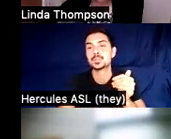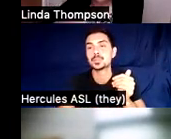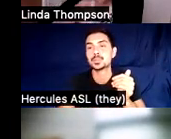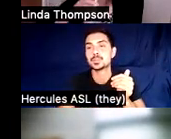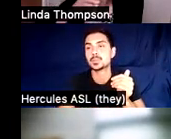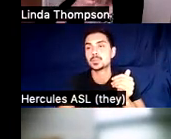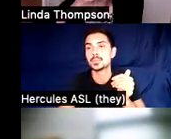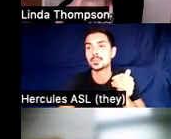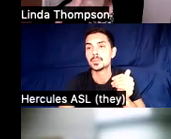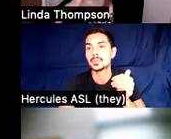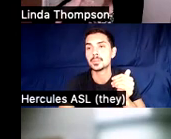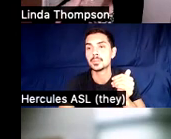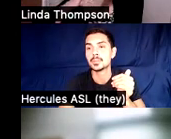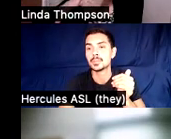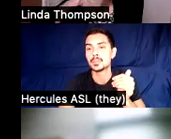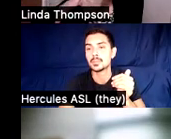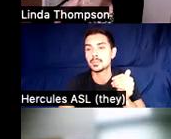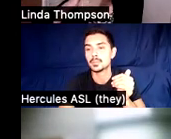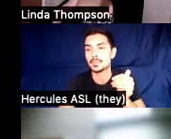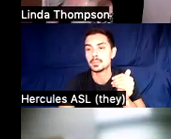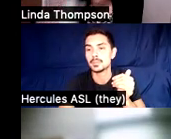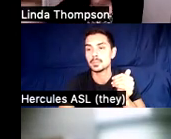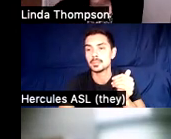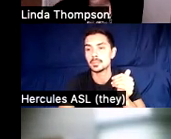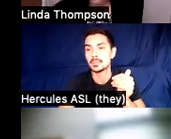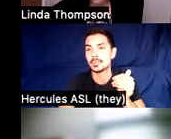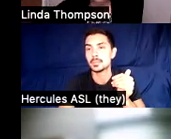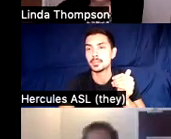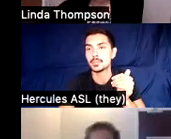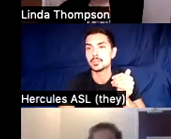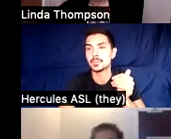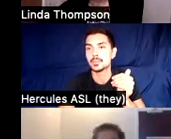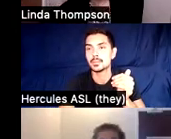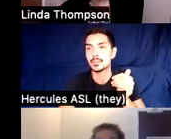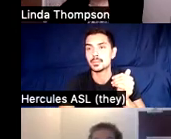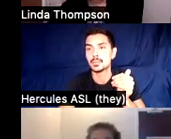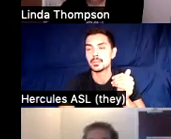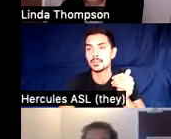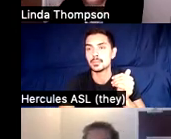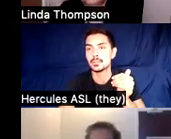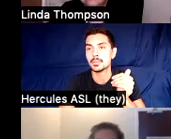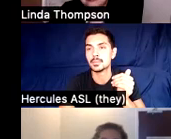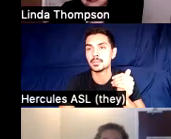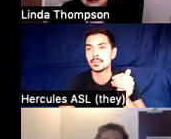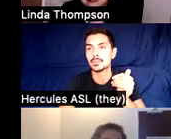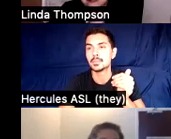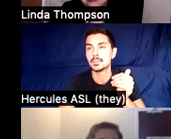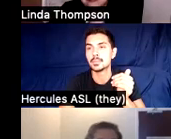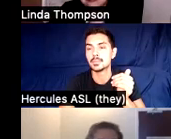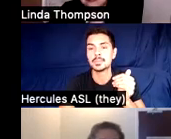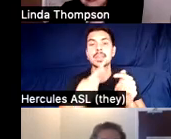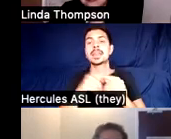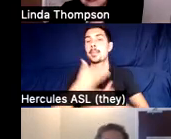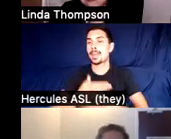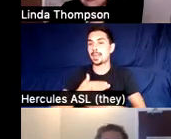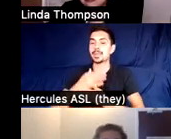up a baby or a kitten or something, you kind of start naturally, like it just happens, right? Like if you're holding a baby,